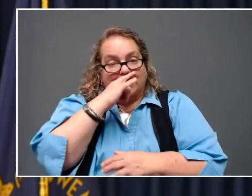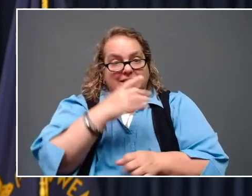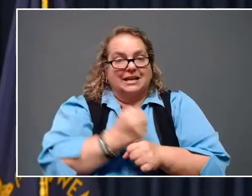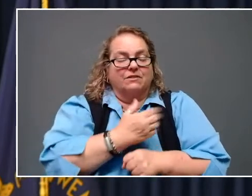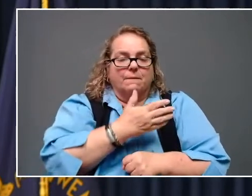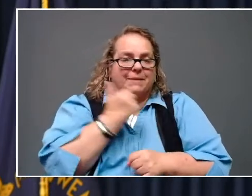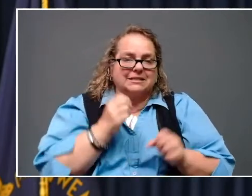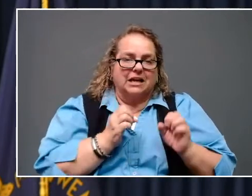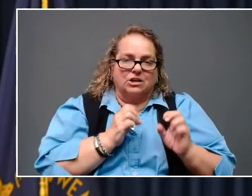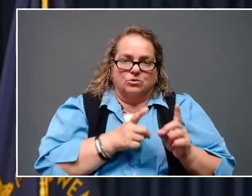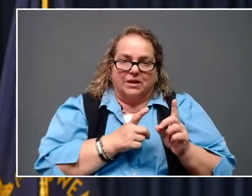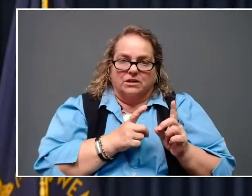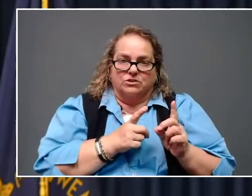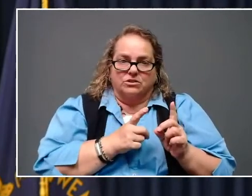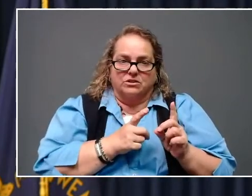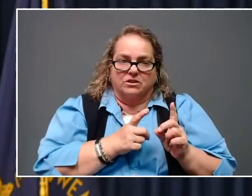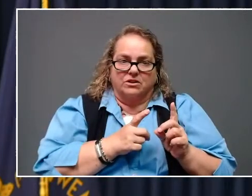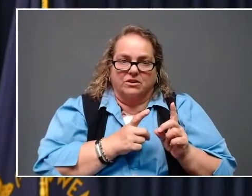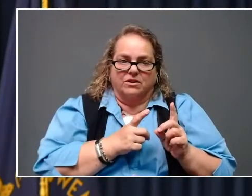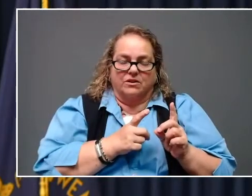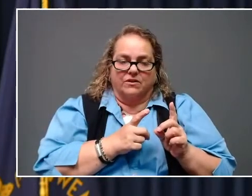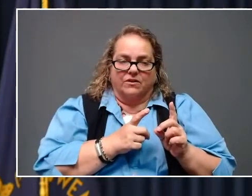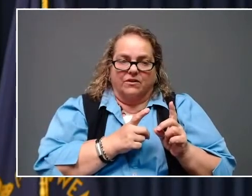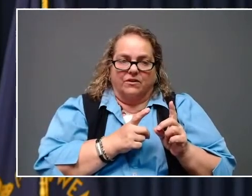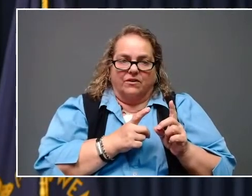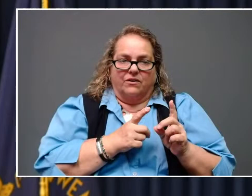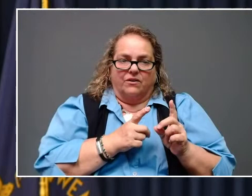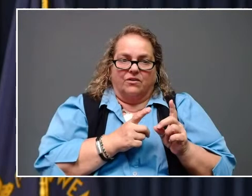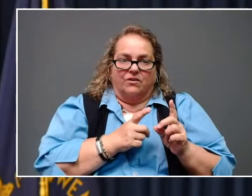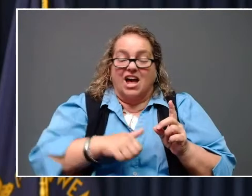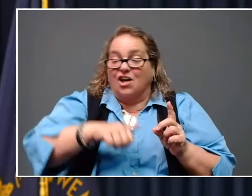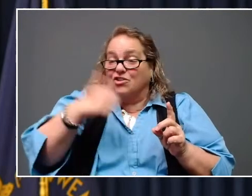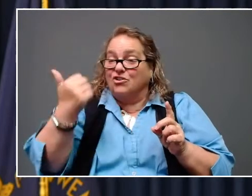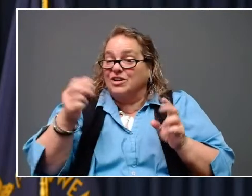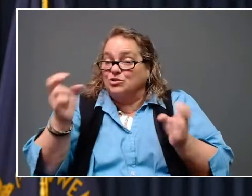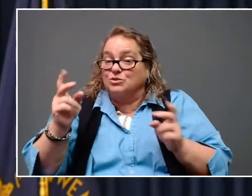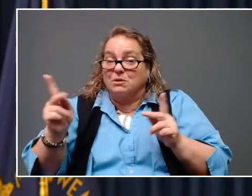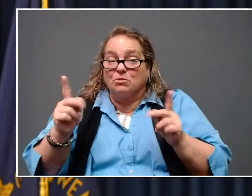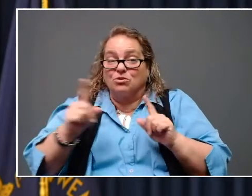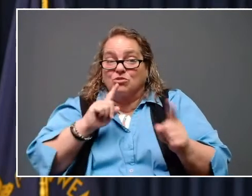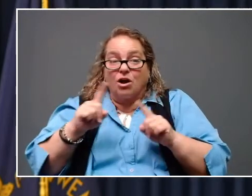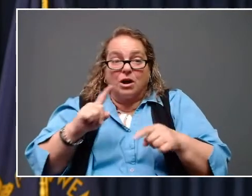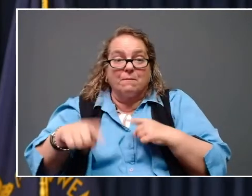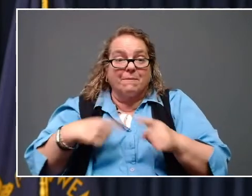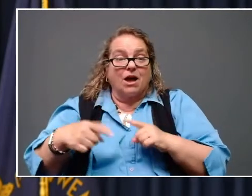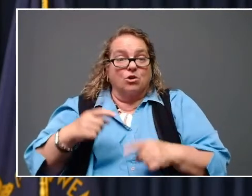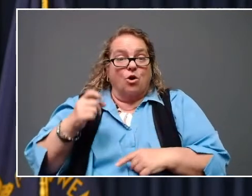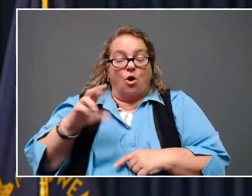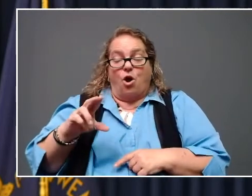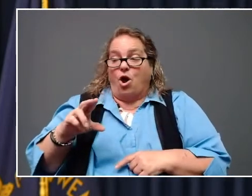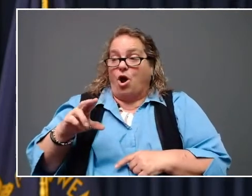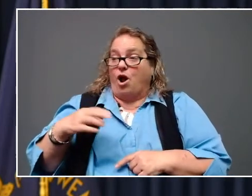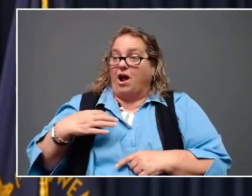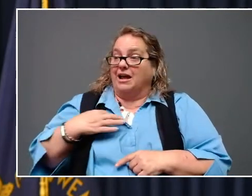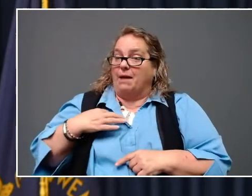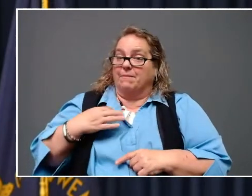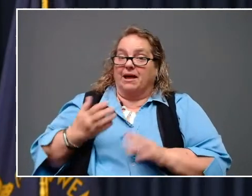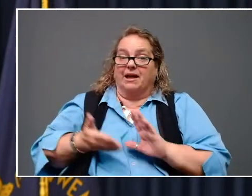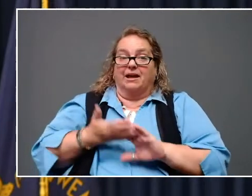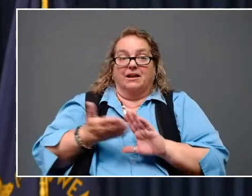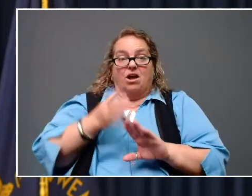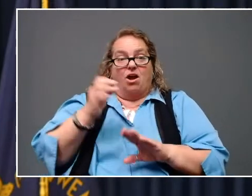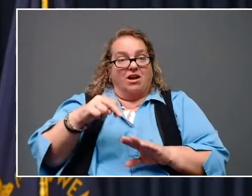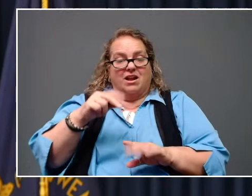education. They don't reach the other issues that people talk about or campaign on until they're secure at the end of the